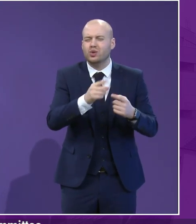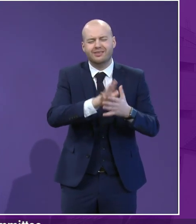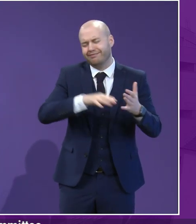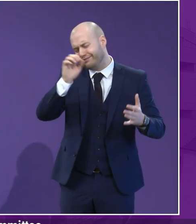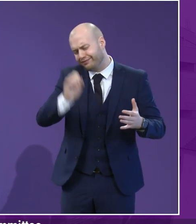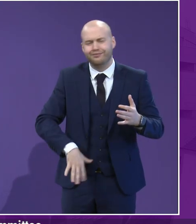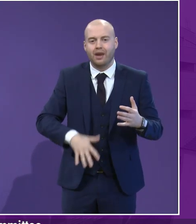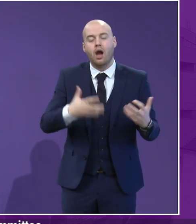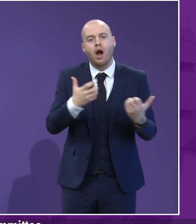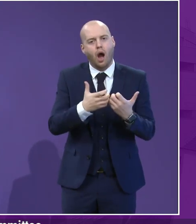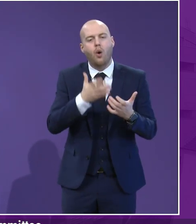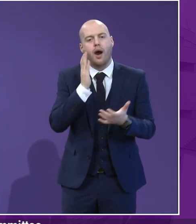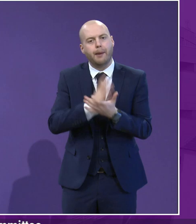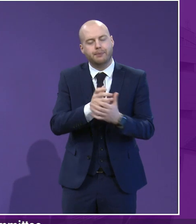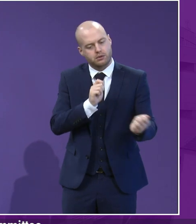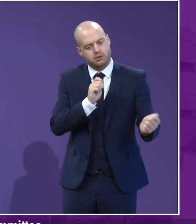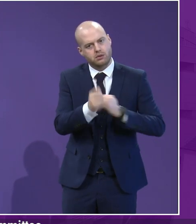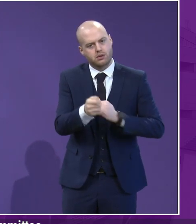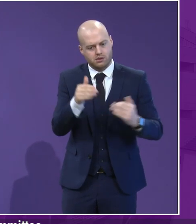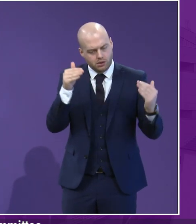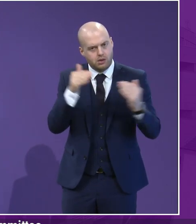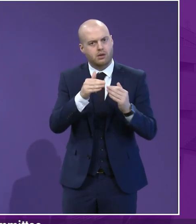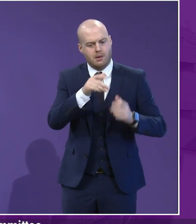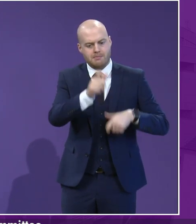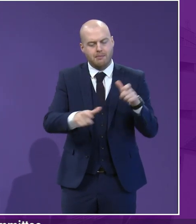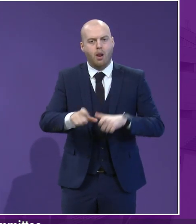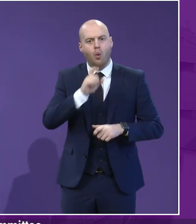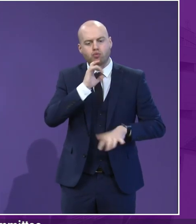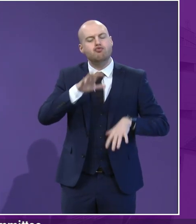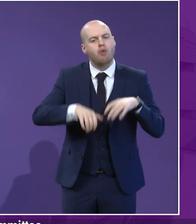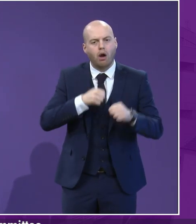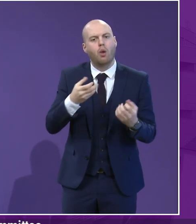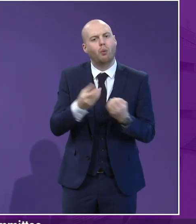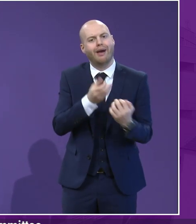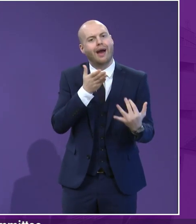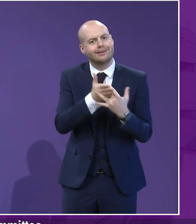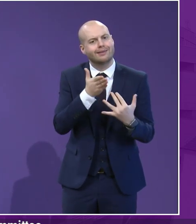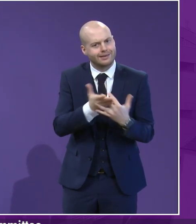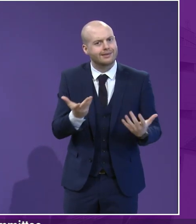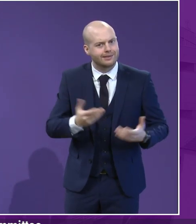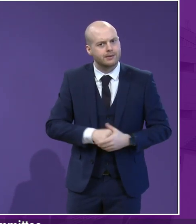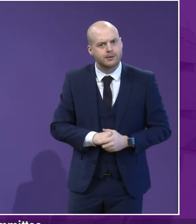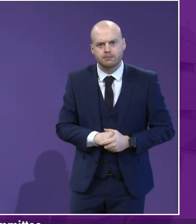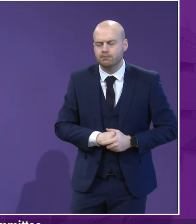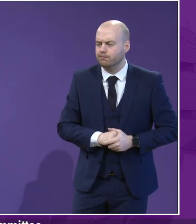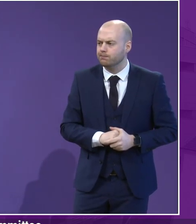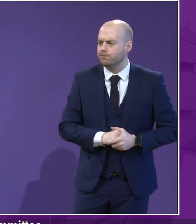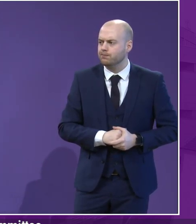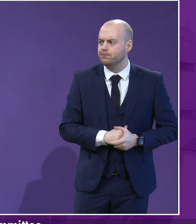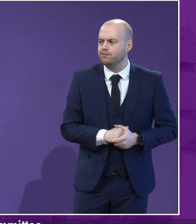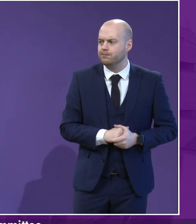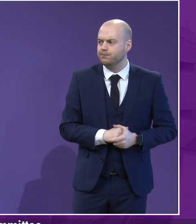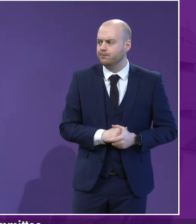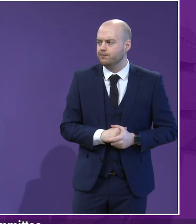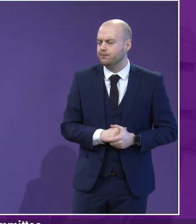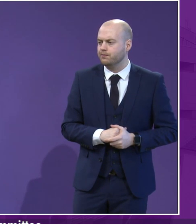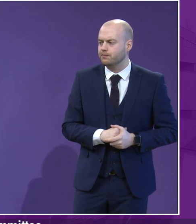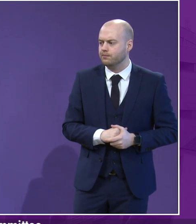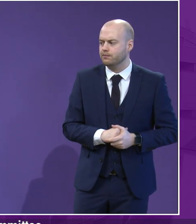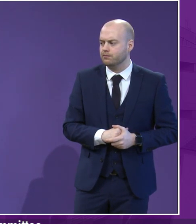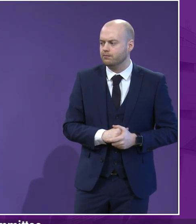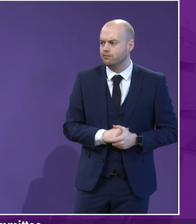so we just won't do anything at all? And do you think that's an excuse that maybe the historical universities use, and how do